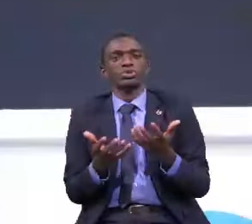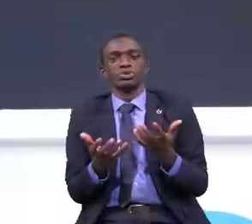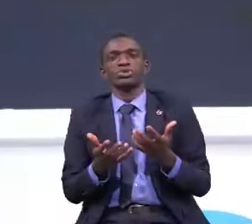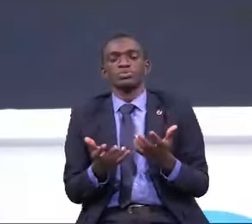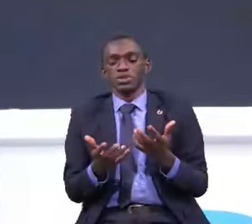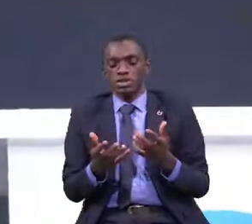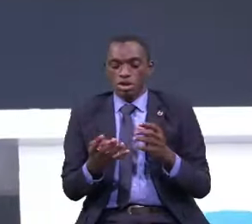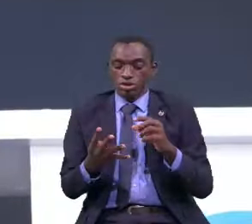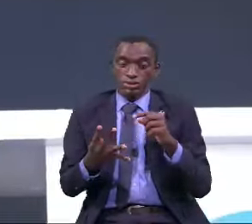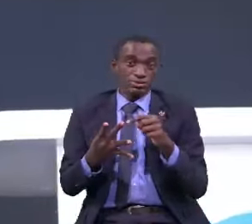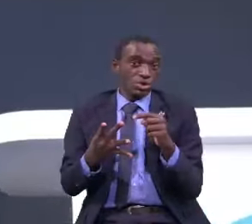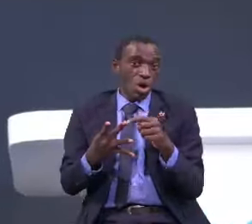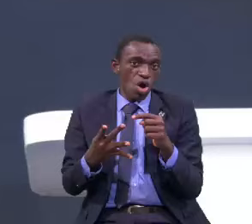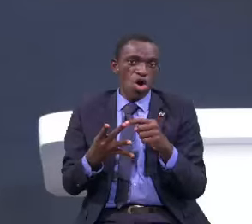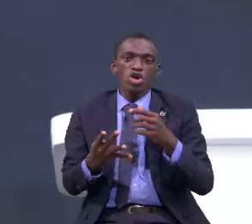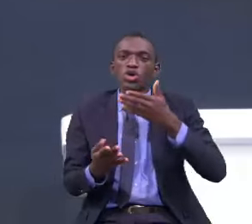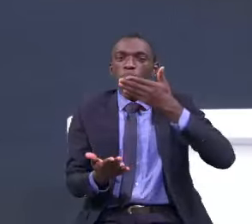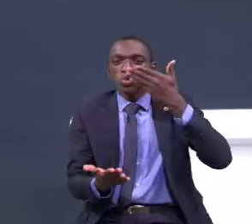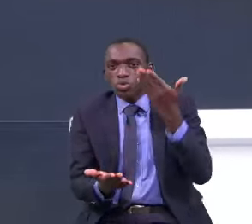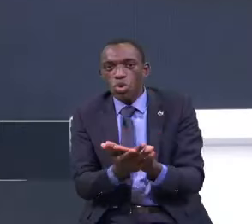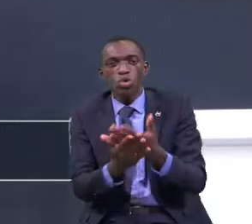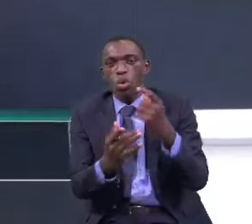Number three, a good word.